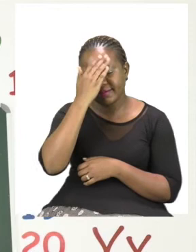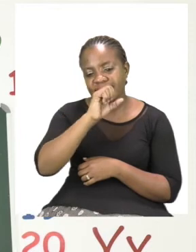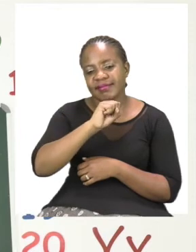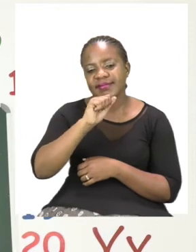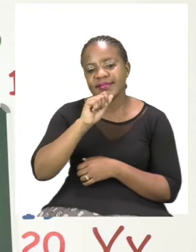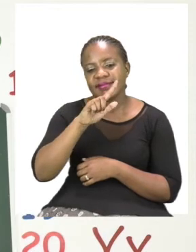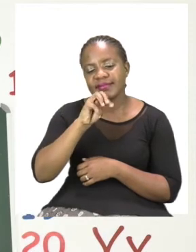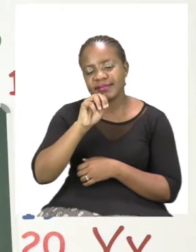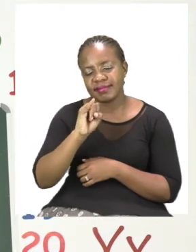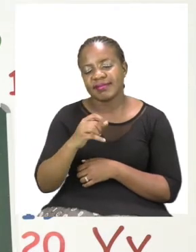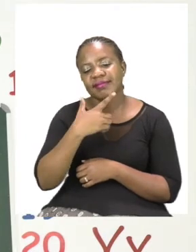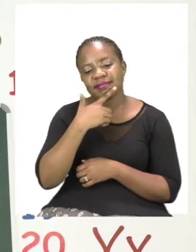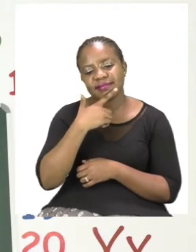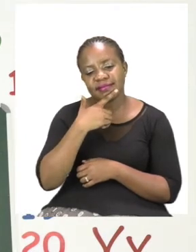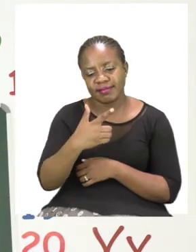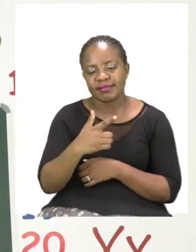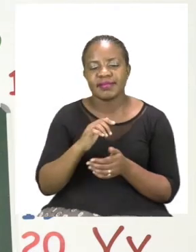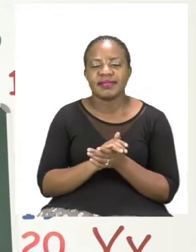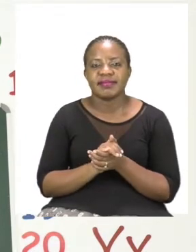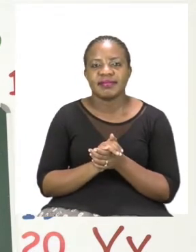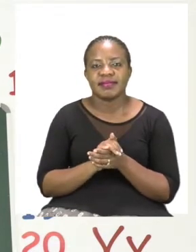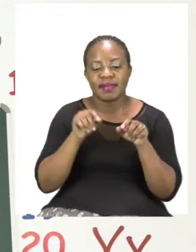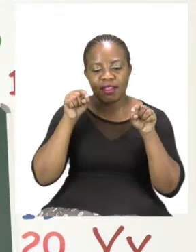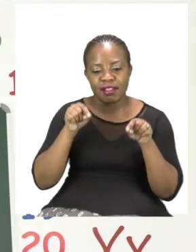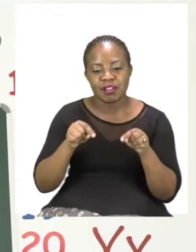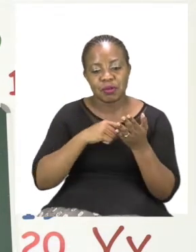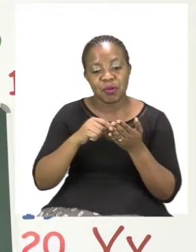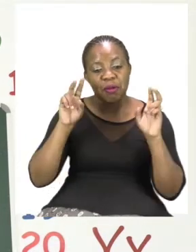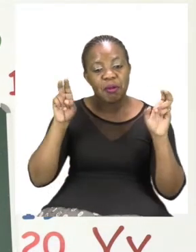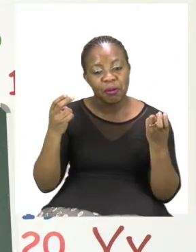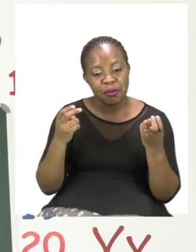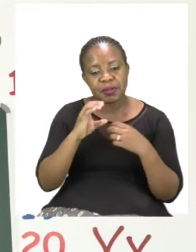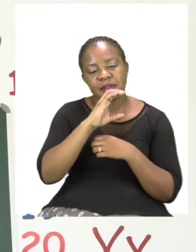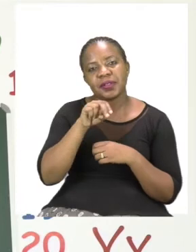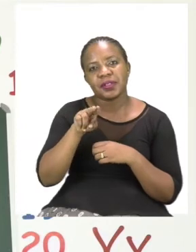for joining me today. Our theme this week is